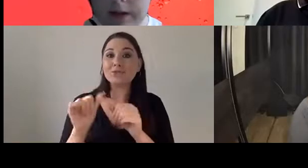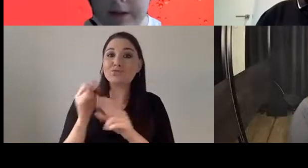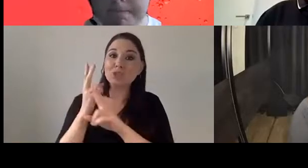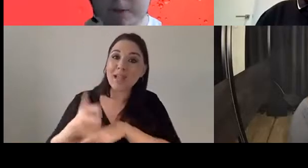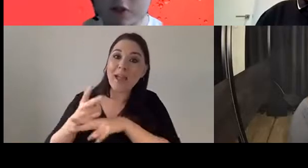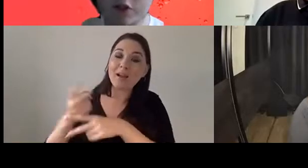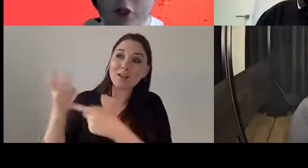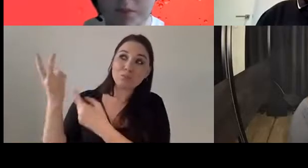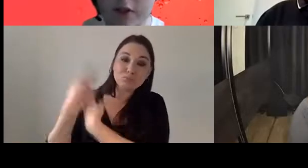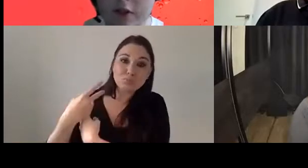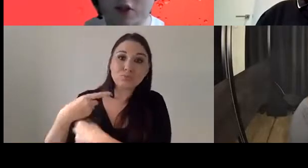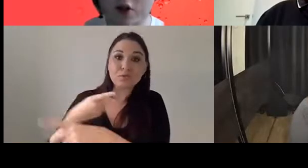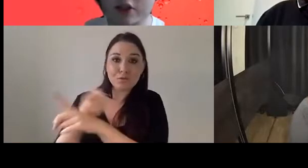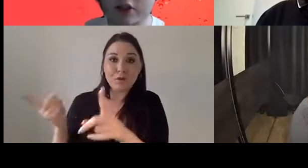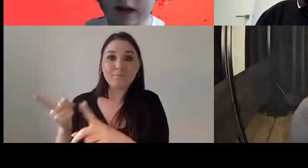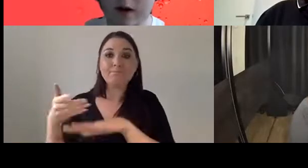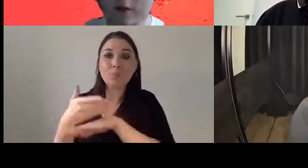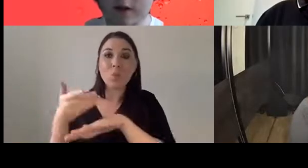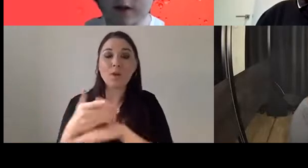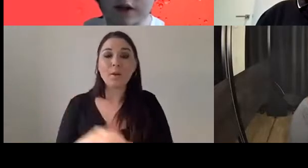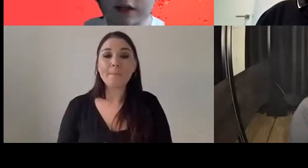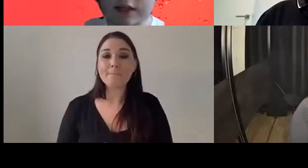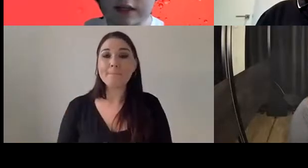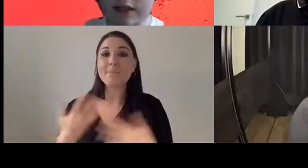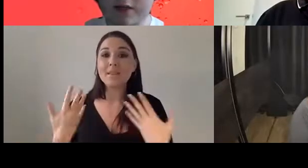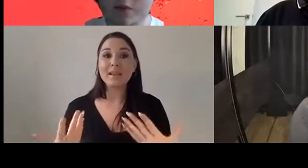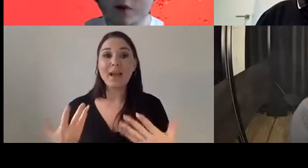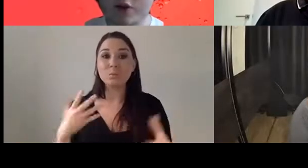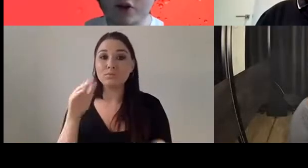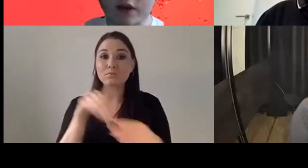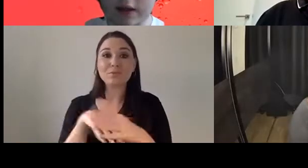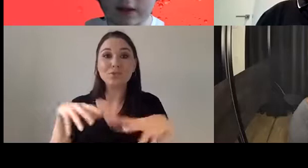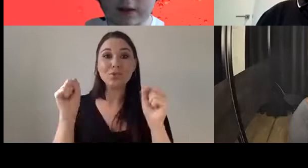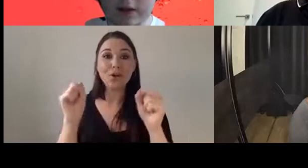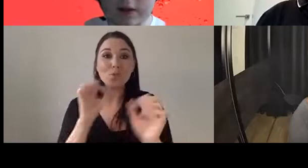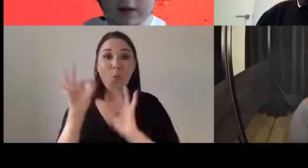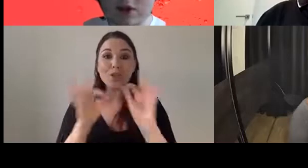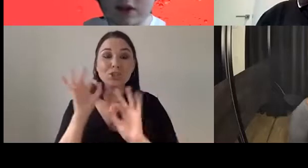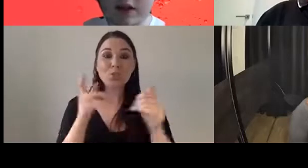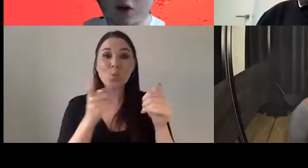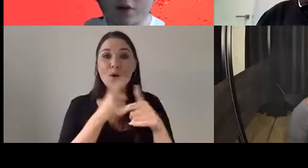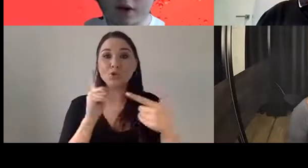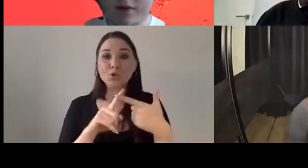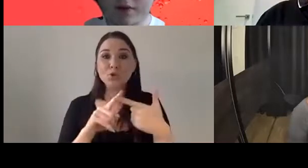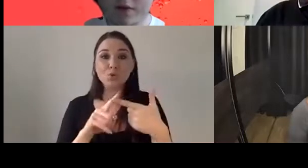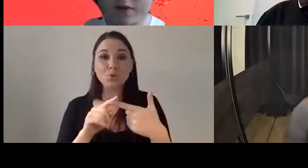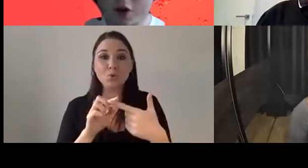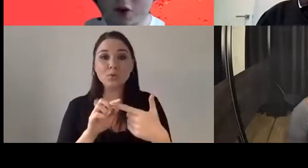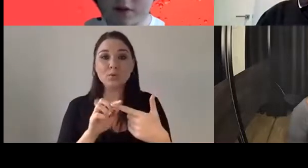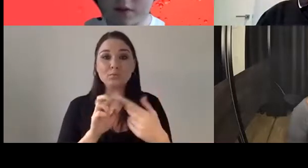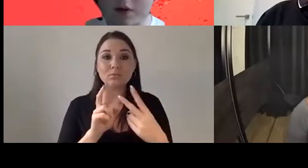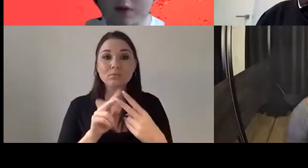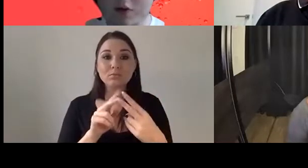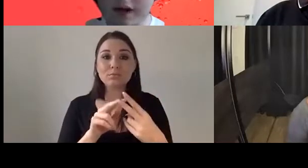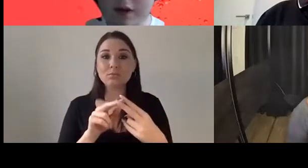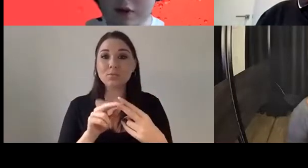But just to sort of jump into questions now, I can see sort of one or two here. So I think there was one for Toby,